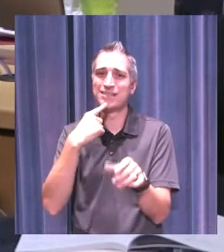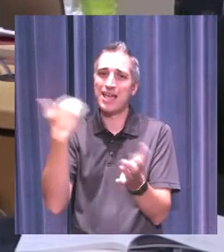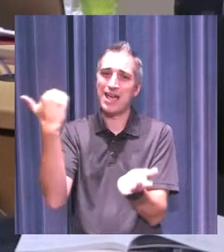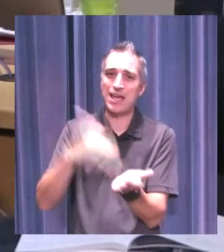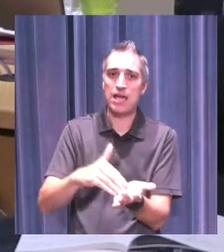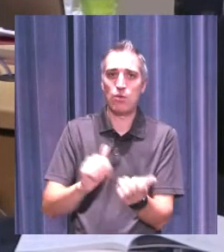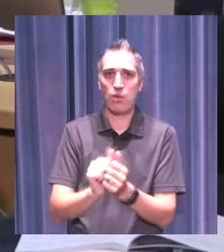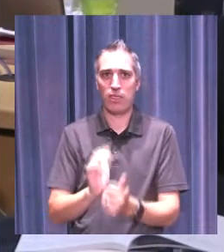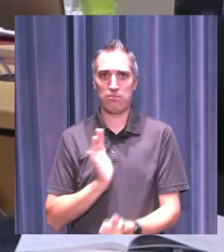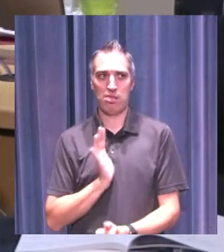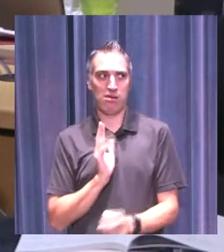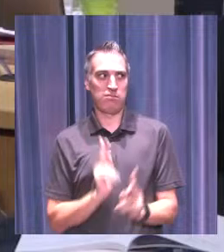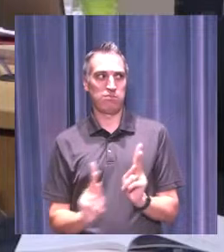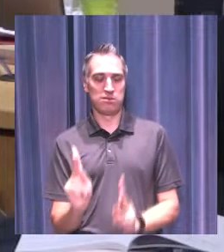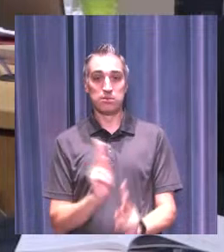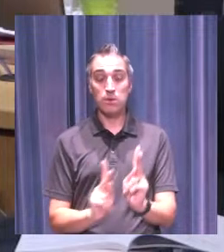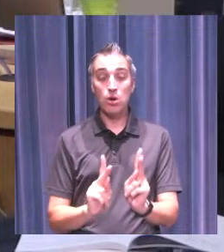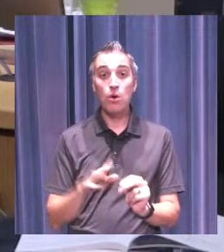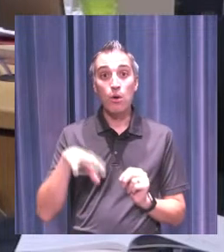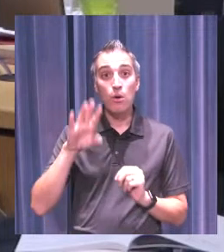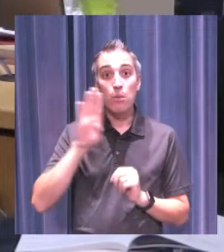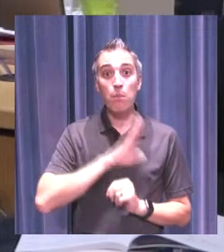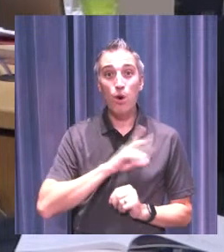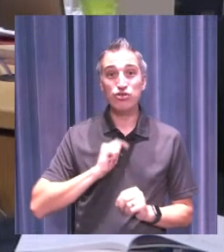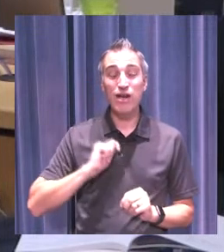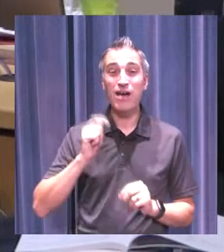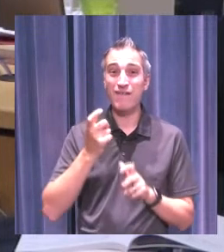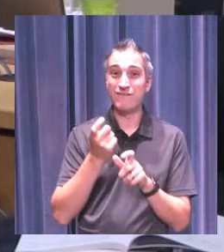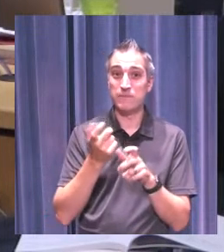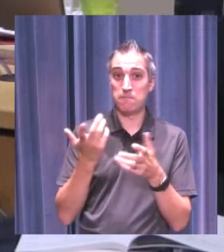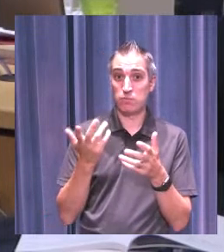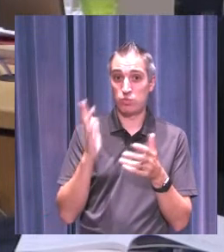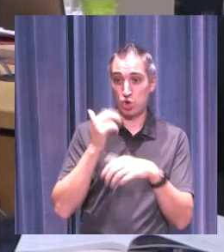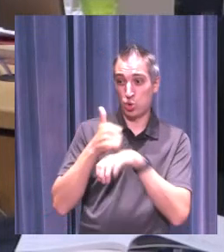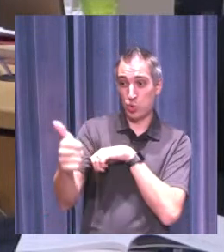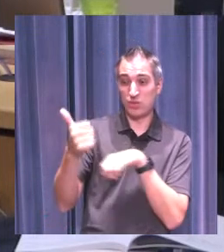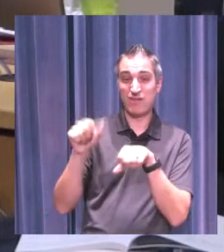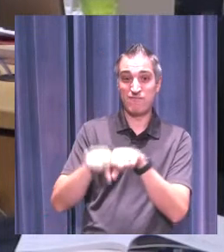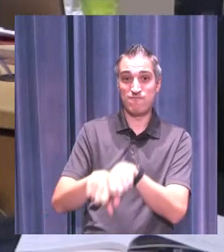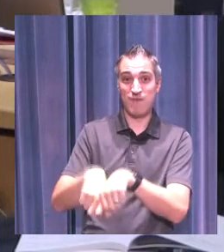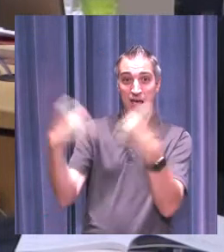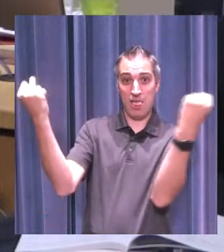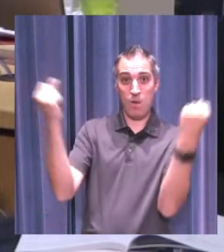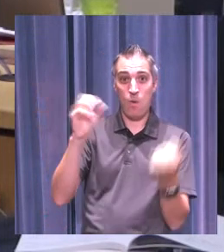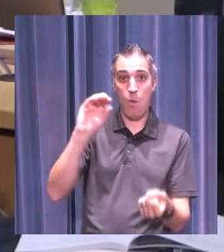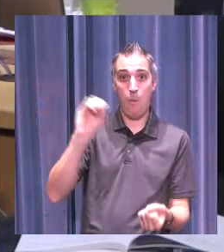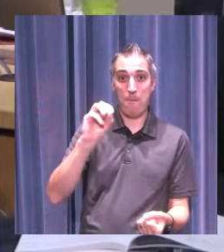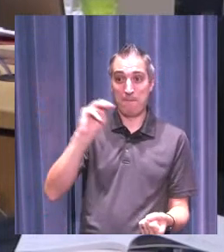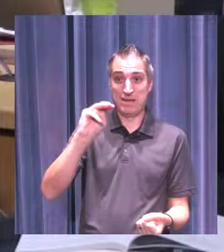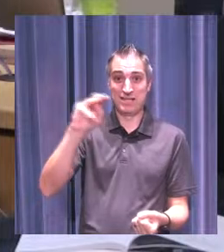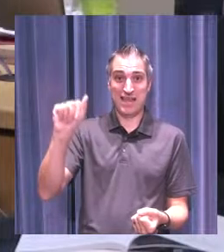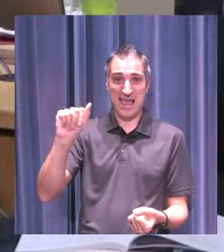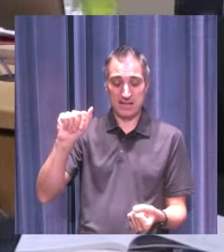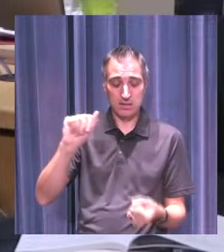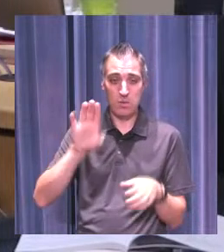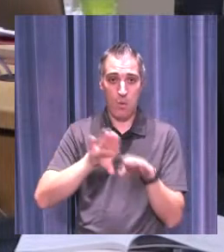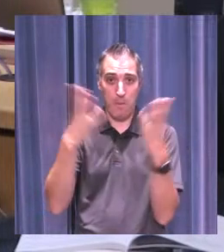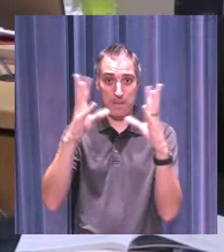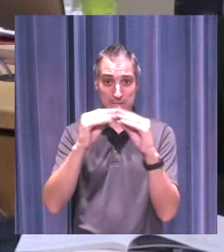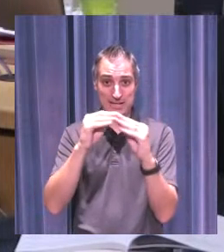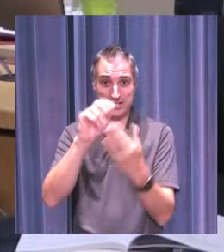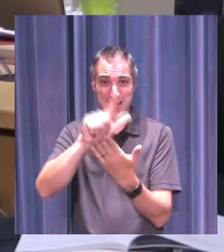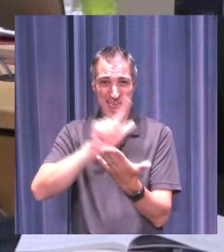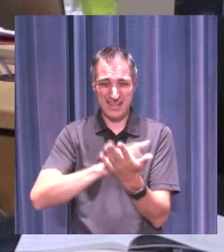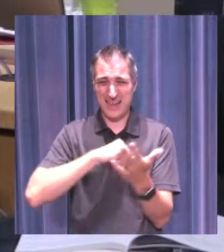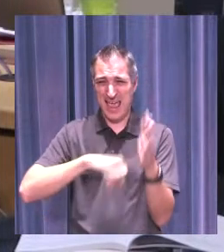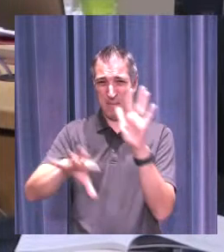company. 4 trustees were accused of violating the Open Meetings Act, and now this board has chosen possibly the most inept and